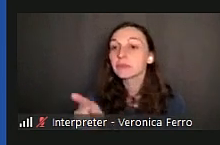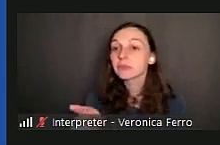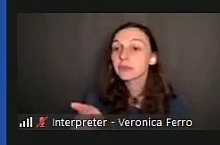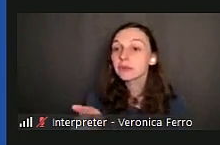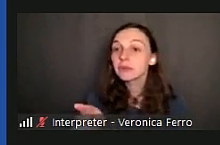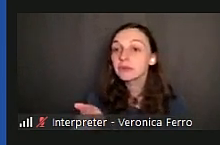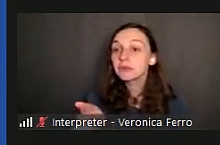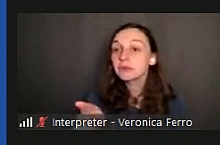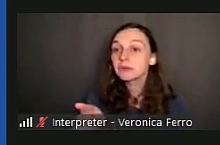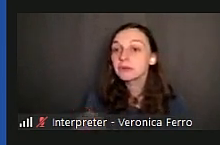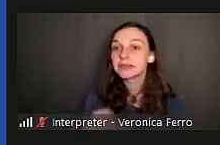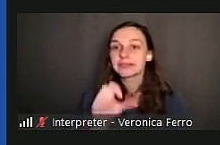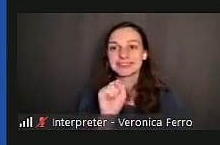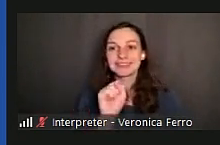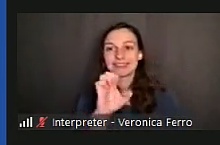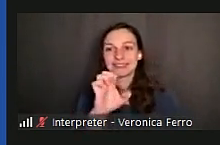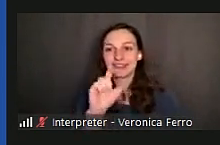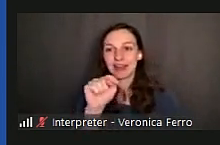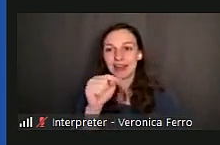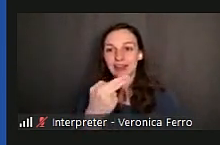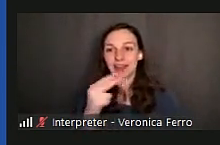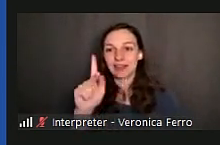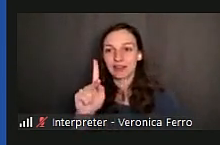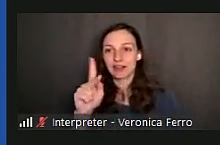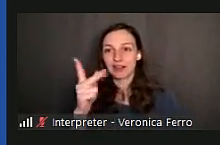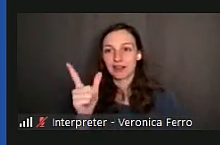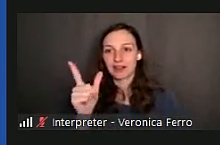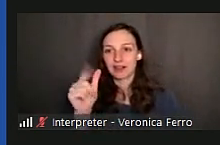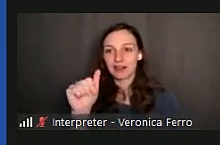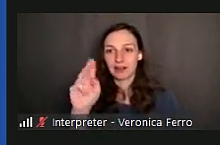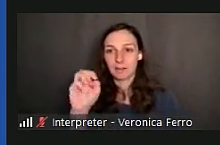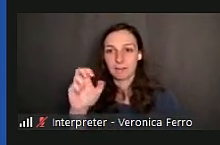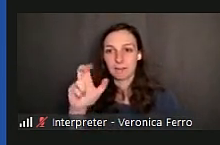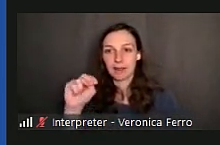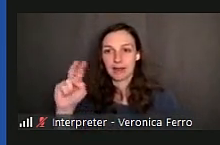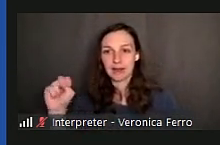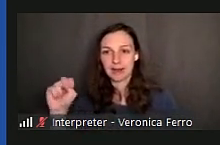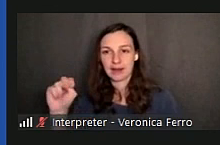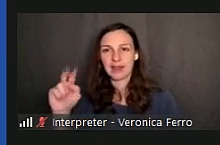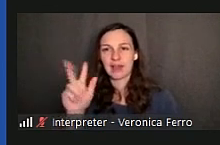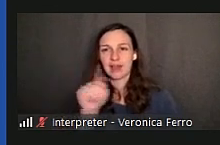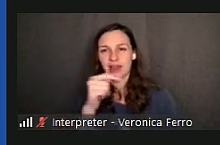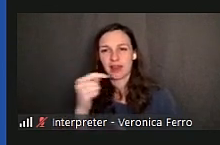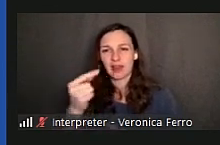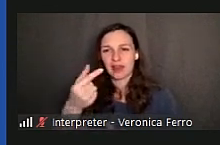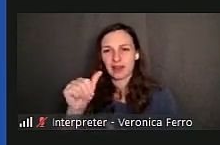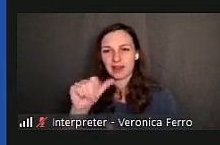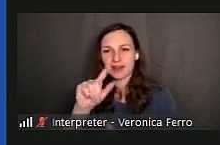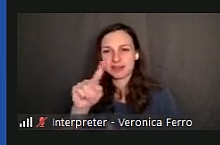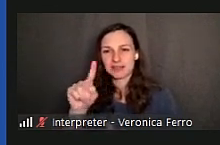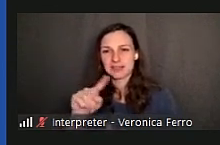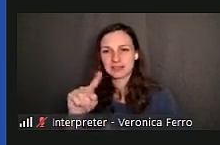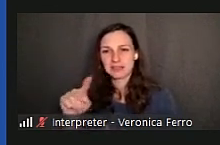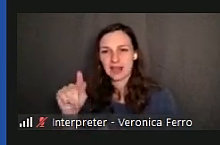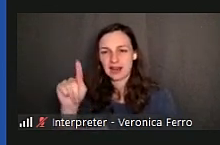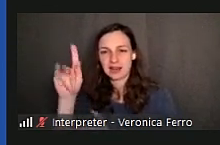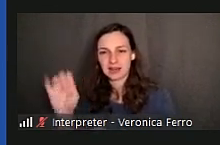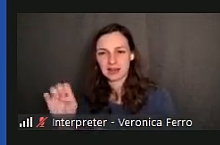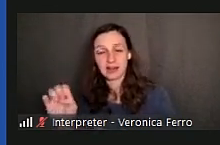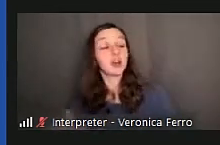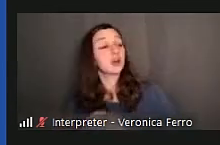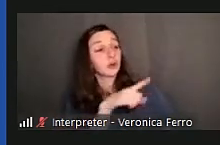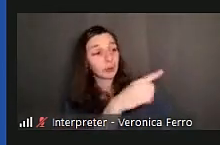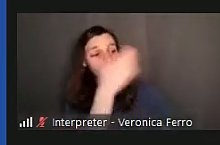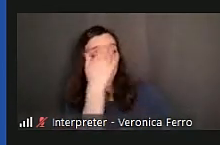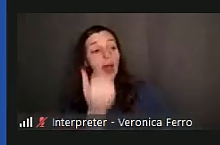Thanks, Seth Klayman at the Gazette. Dr. Hurley or Scott, do you know how many of the ICU patients currently are COVID patients?